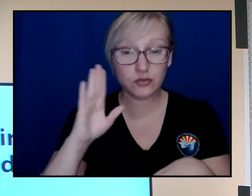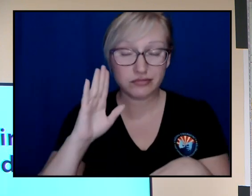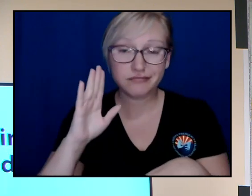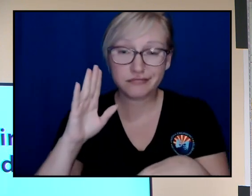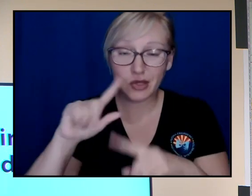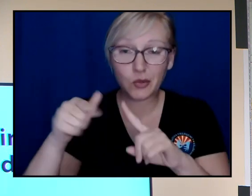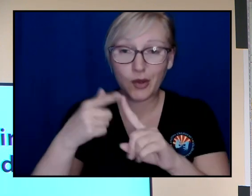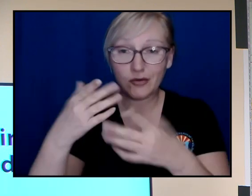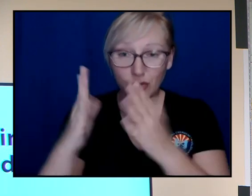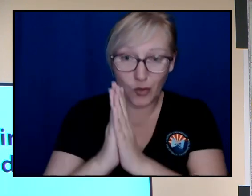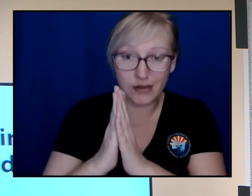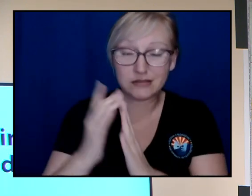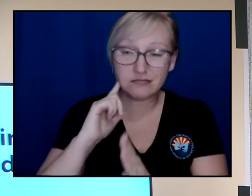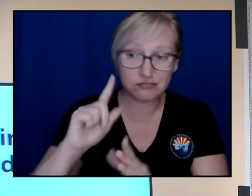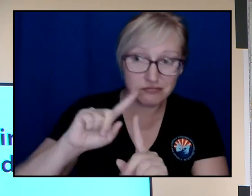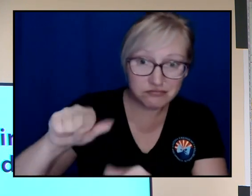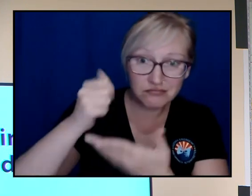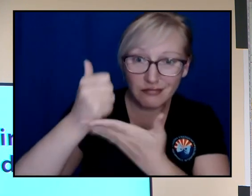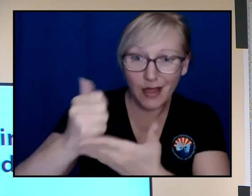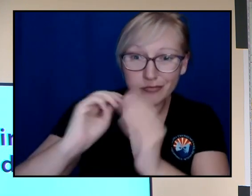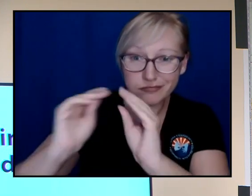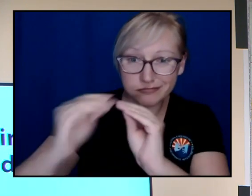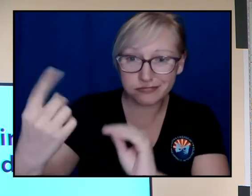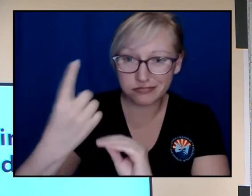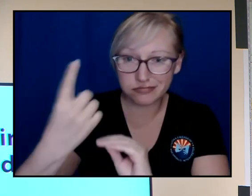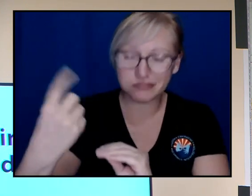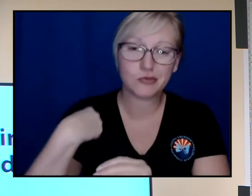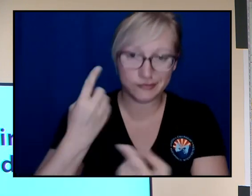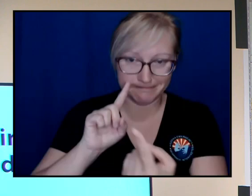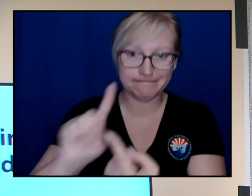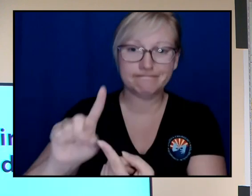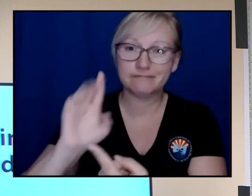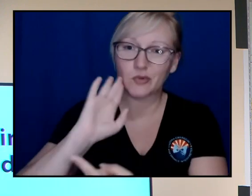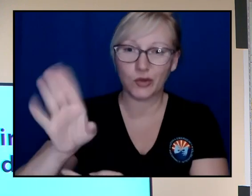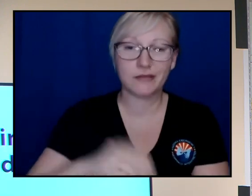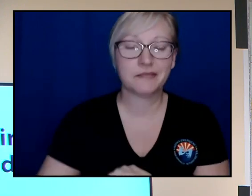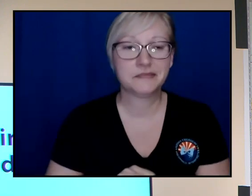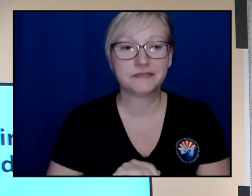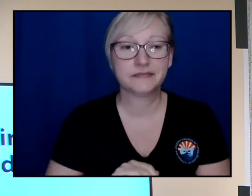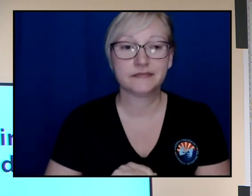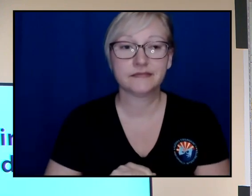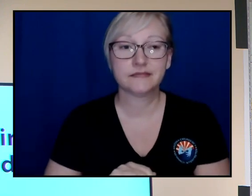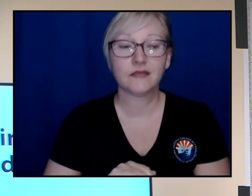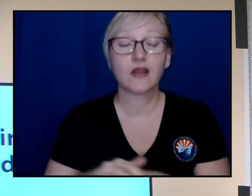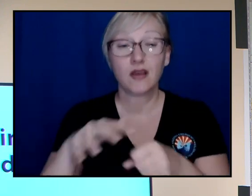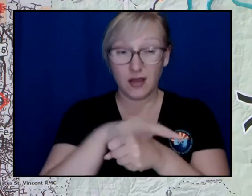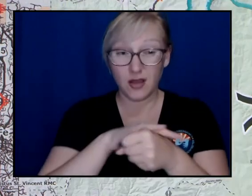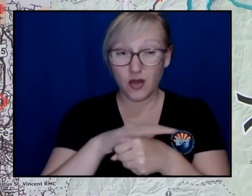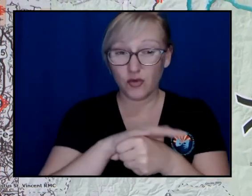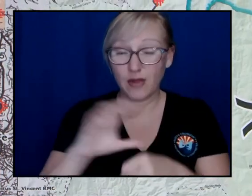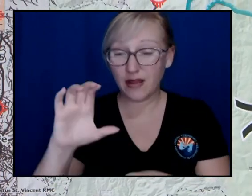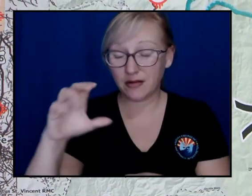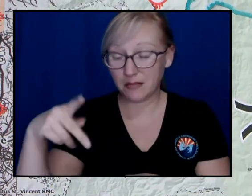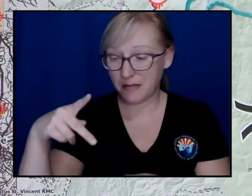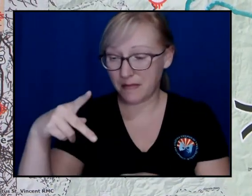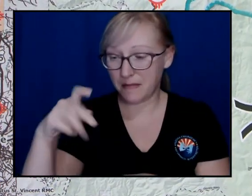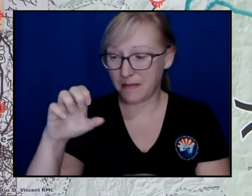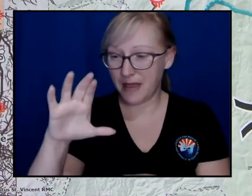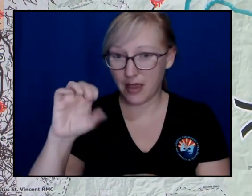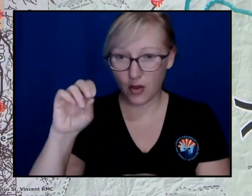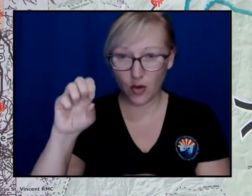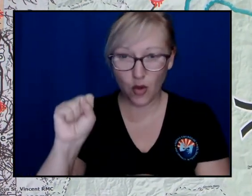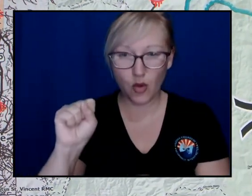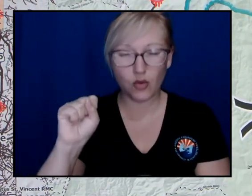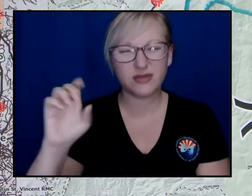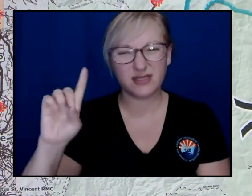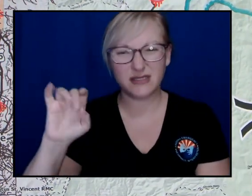in. Over in Division Charlie, near Pecos, the main work that's been going on over there